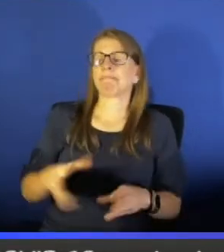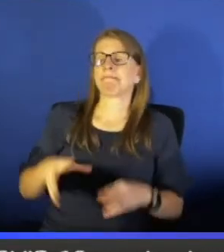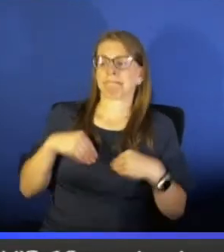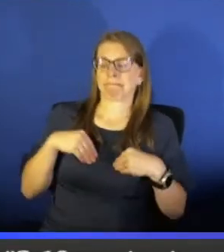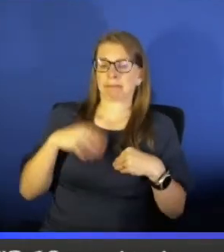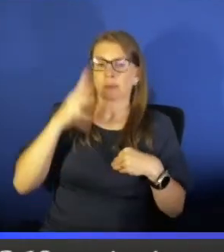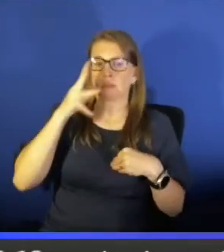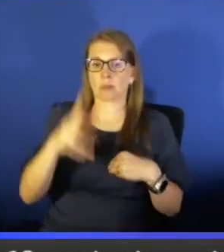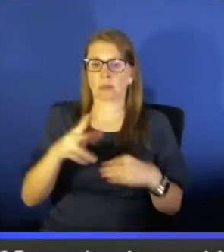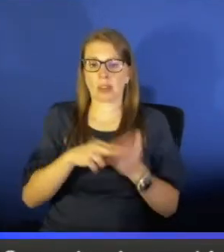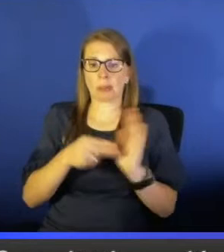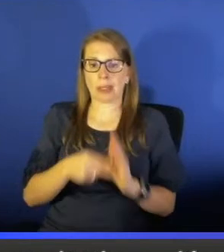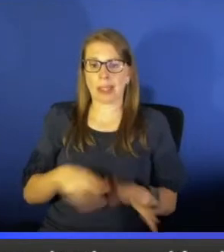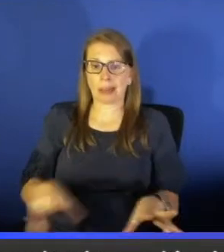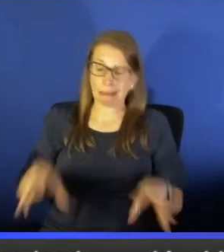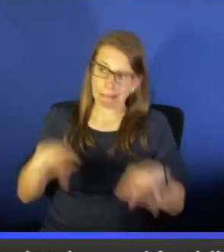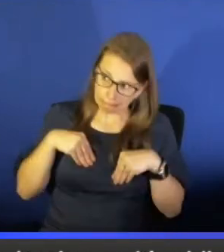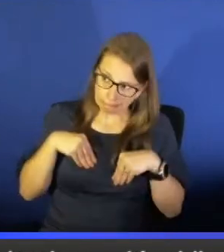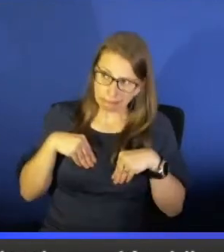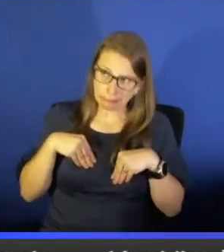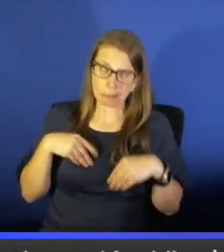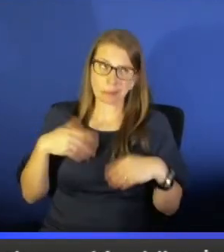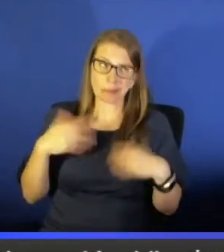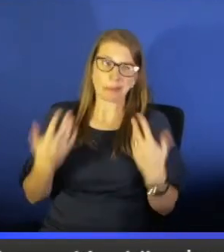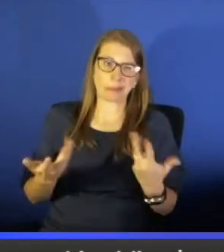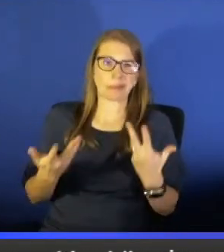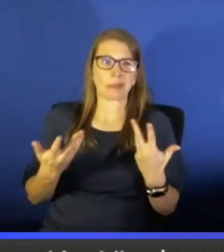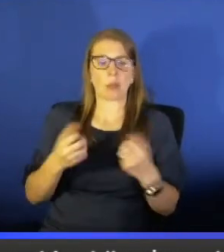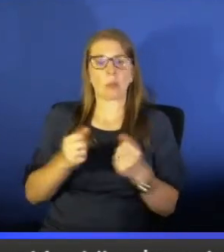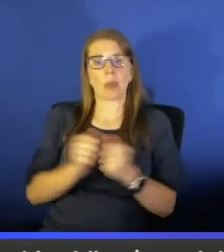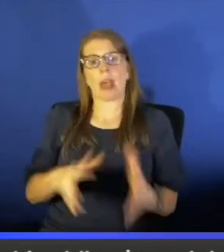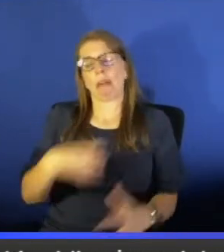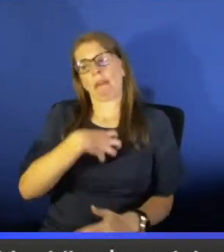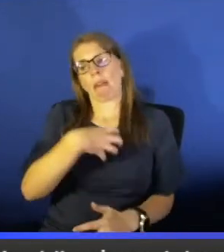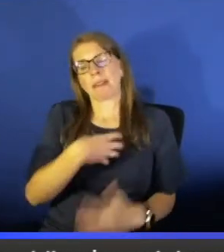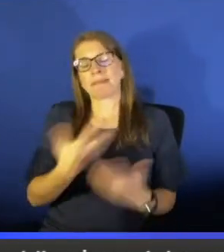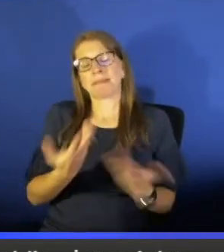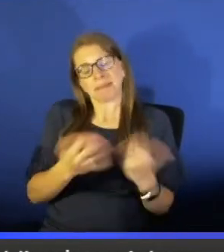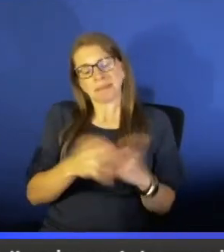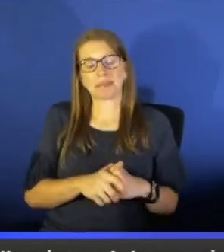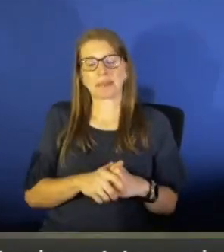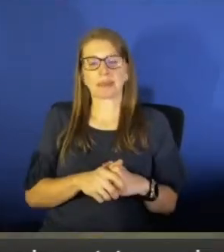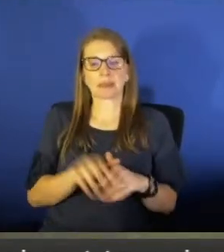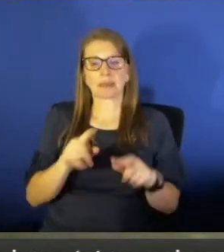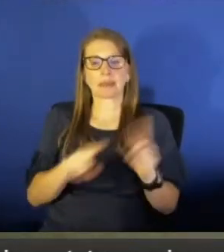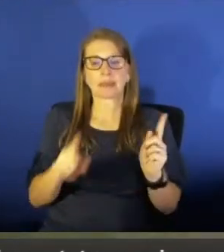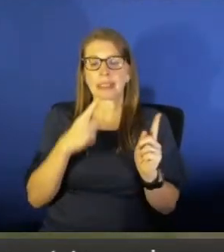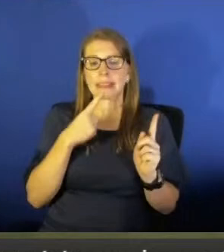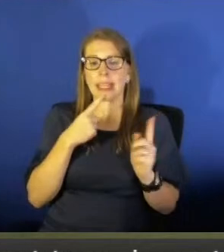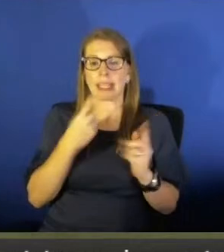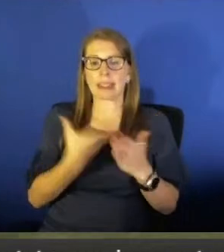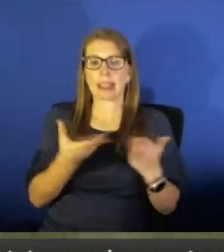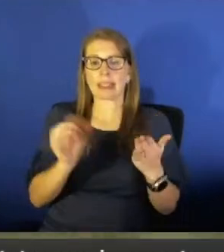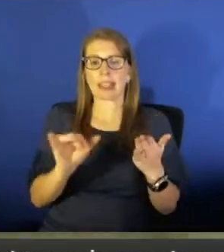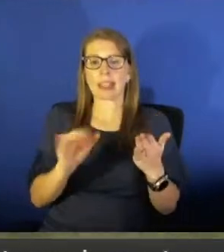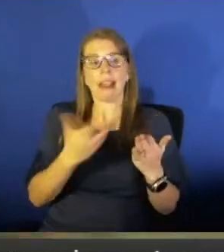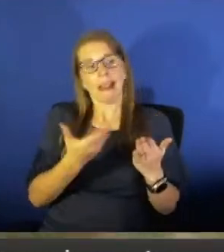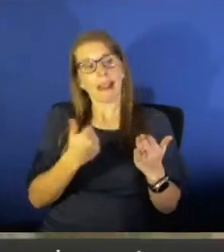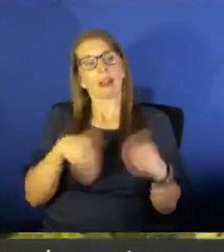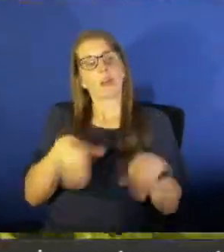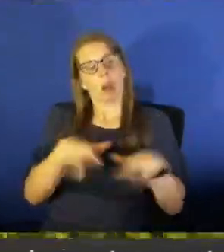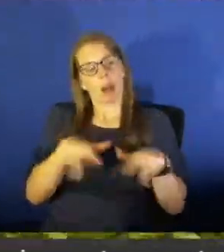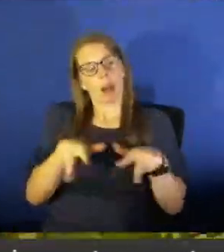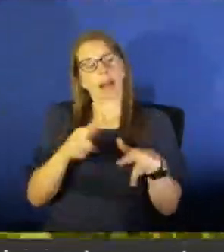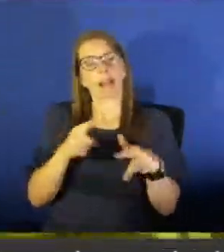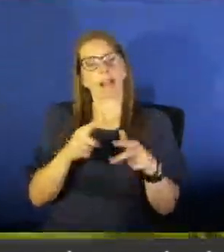always going to be well received anyway. But even saying things like, hey, let's start walking a little bit at a time.